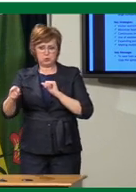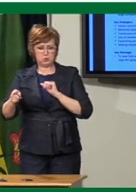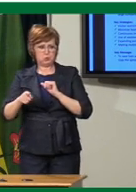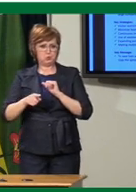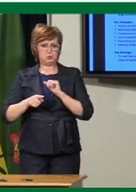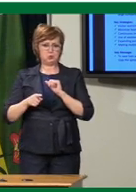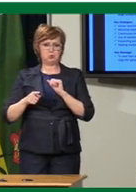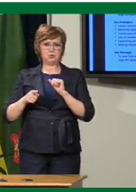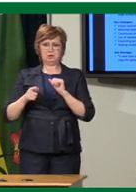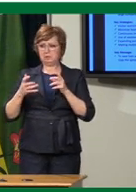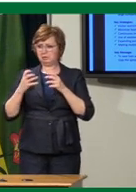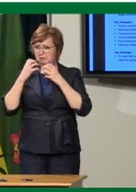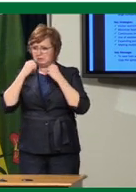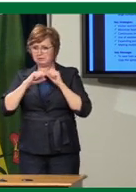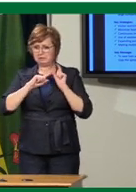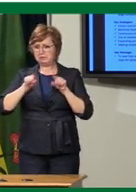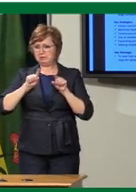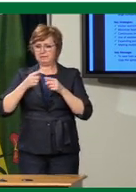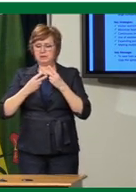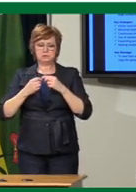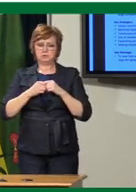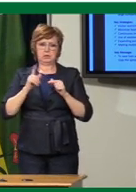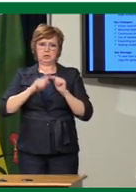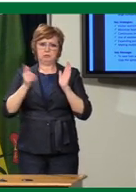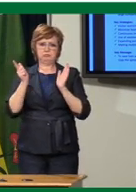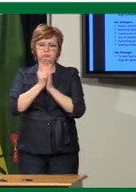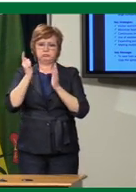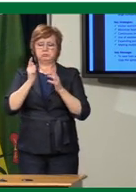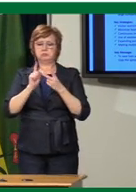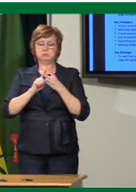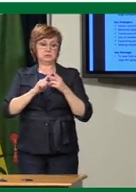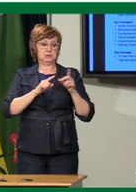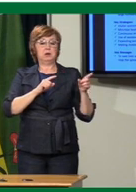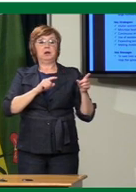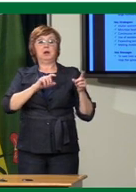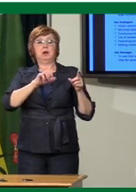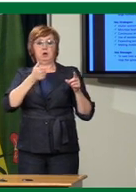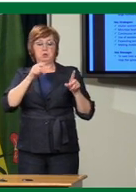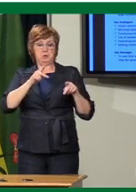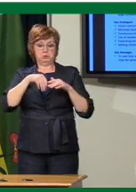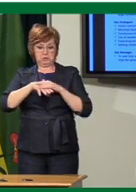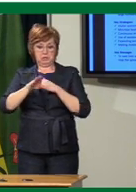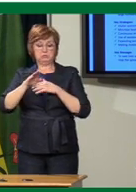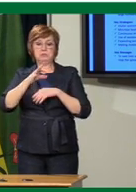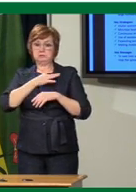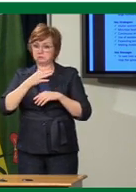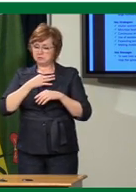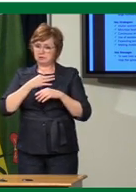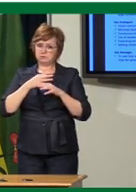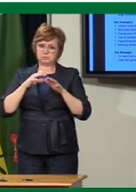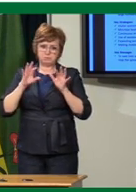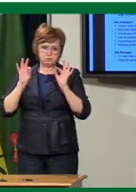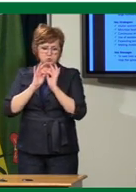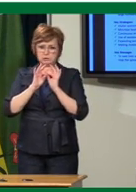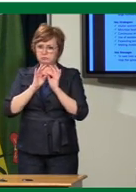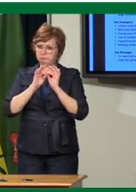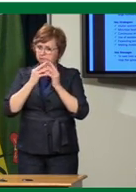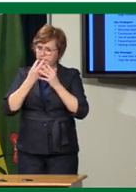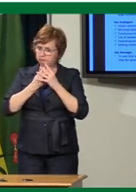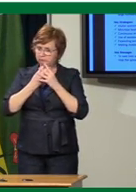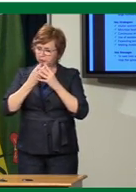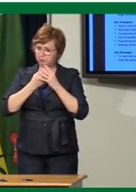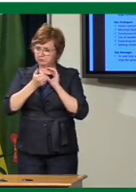facilities. We are also employ robust screening processes in our facilities, as well as staff cohorting to limit their